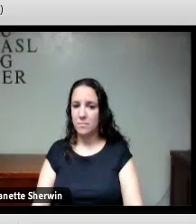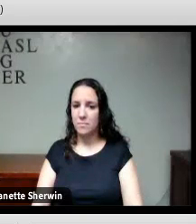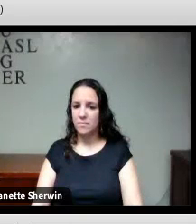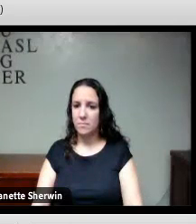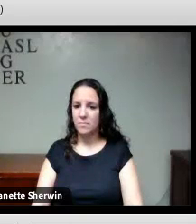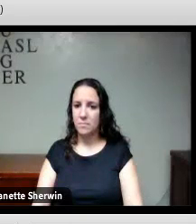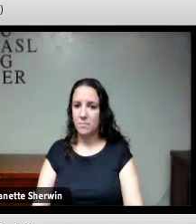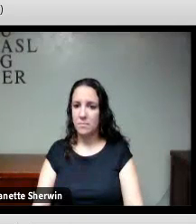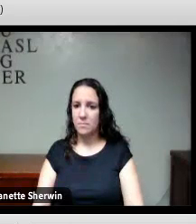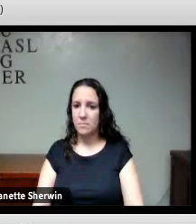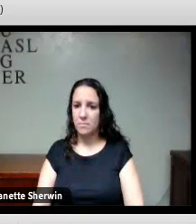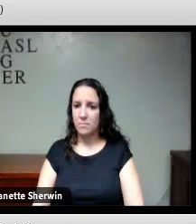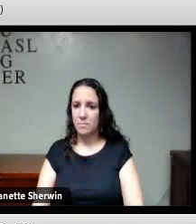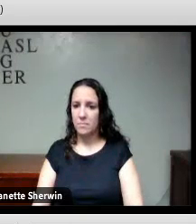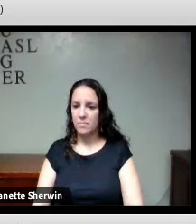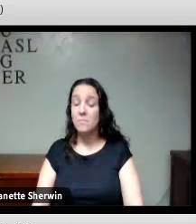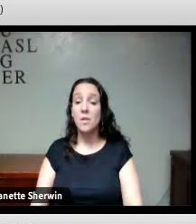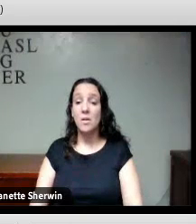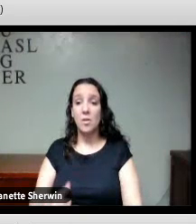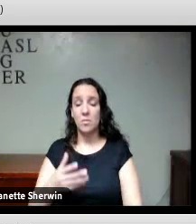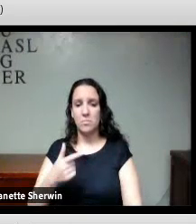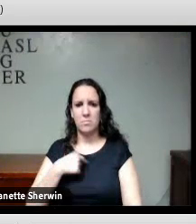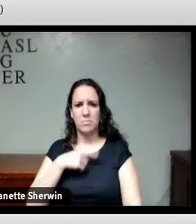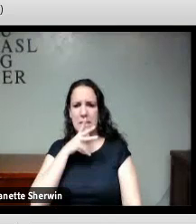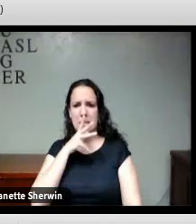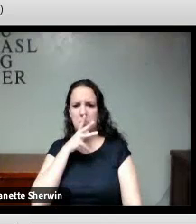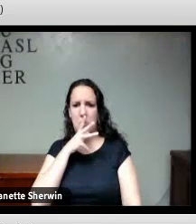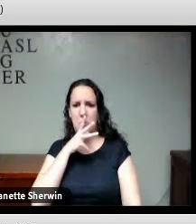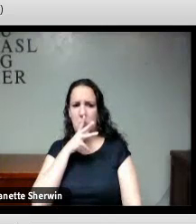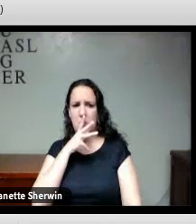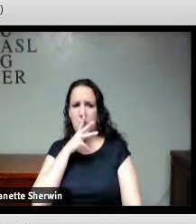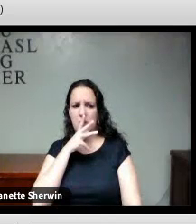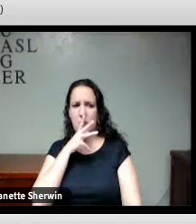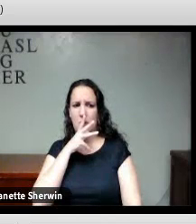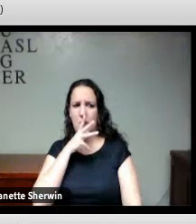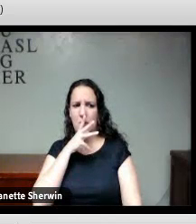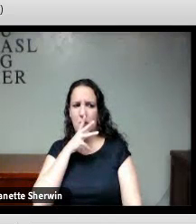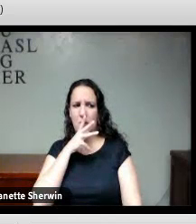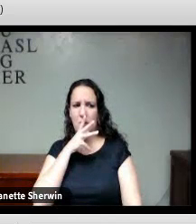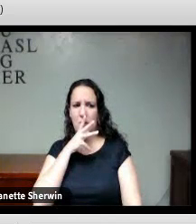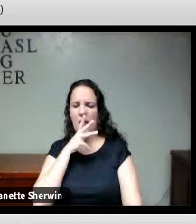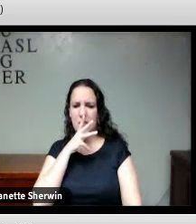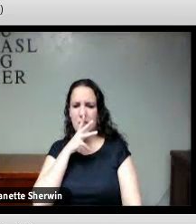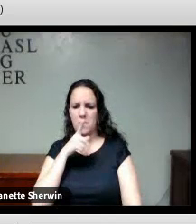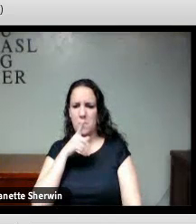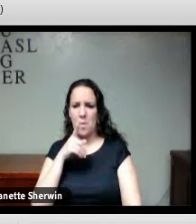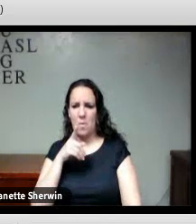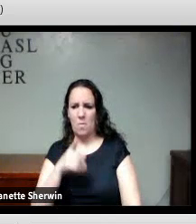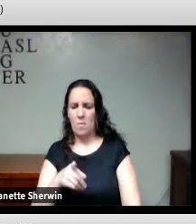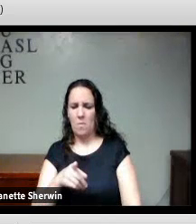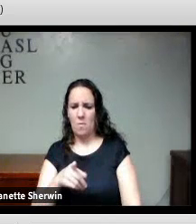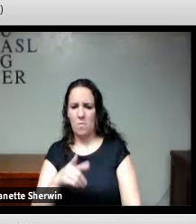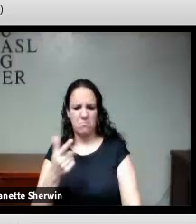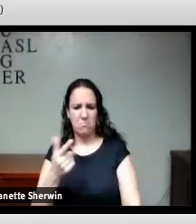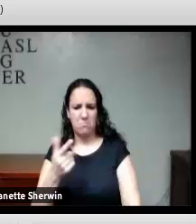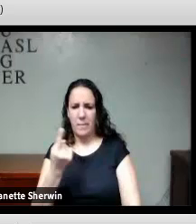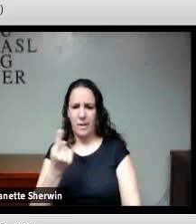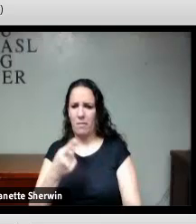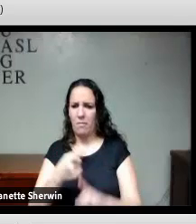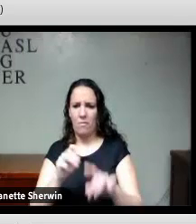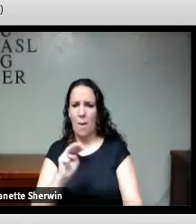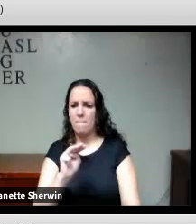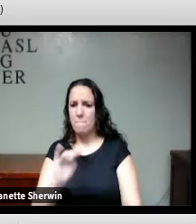have somebody from Michigan that calls them to find restaurants in a local city in Michigan that they can go to. And